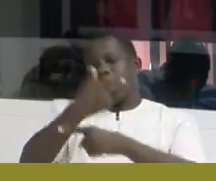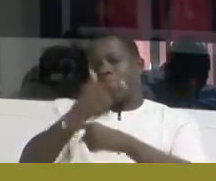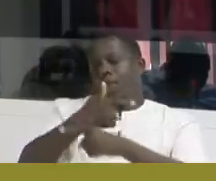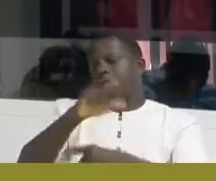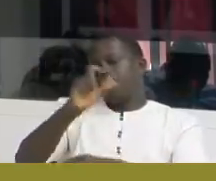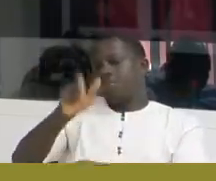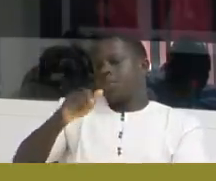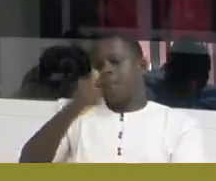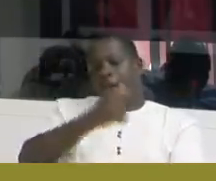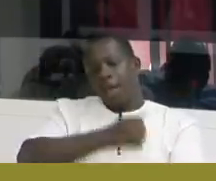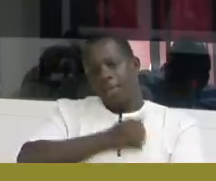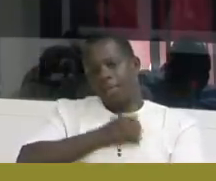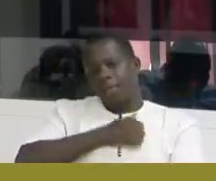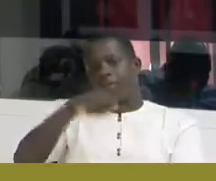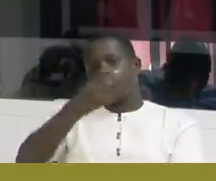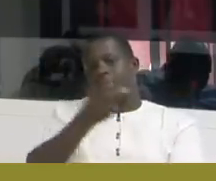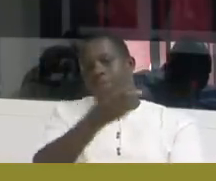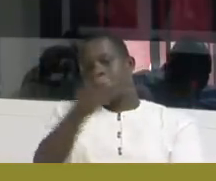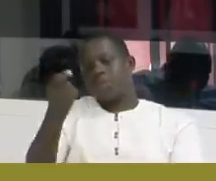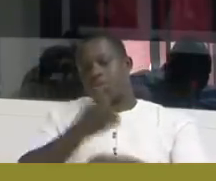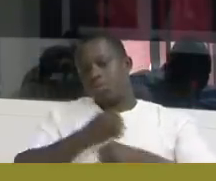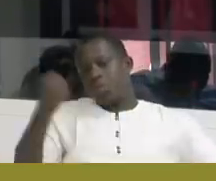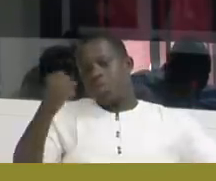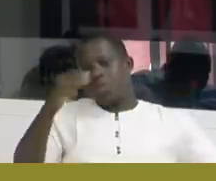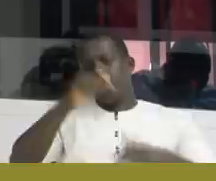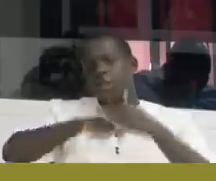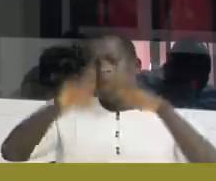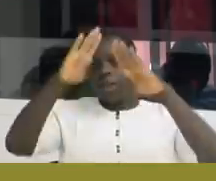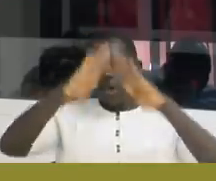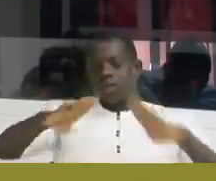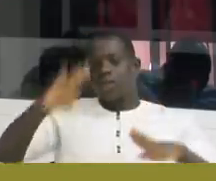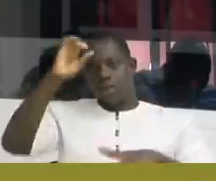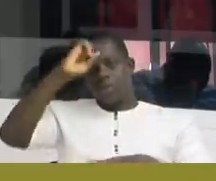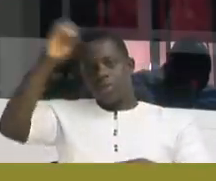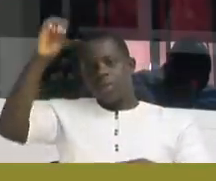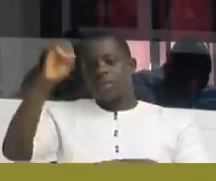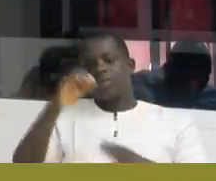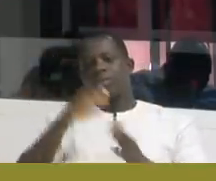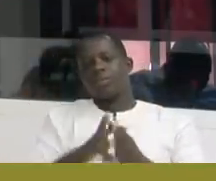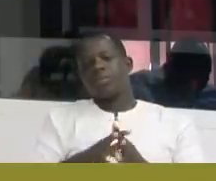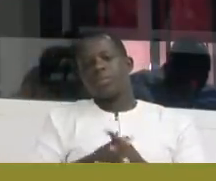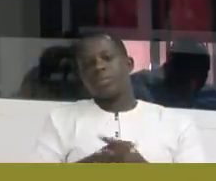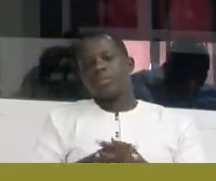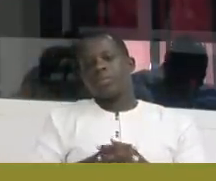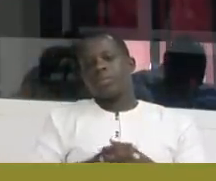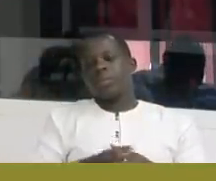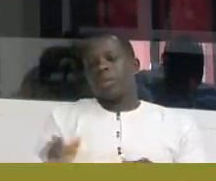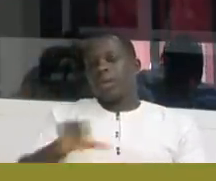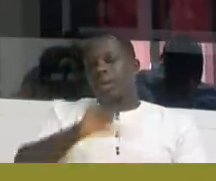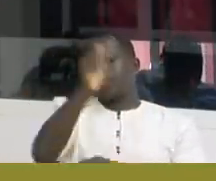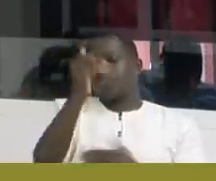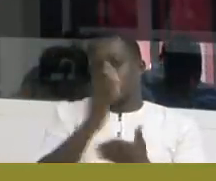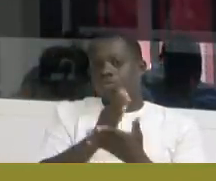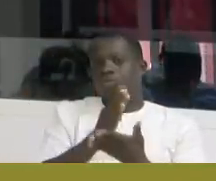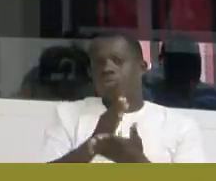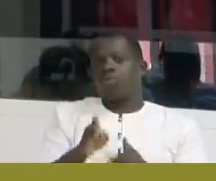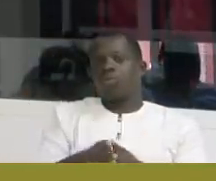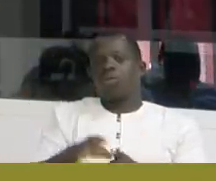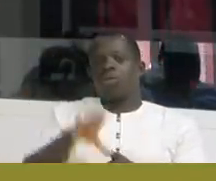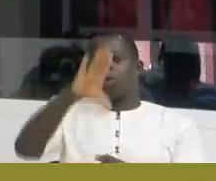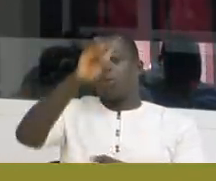are afraid of these weapons in the State House. And of course, we were dealing